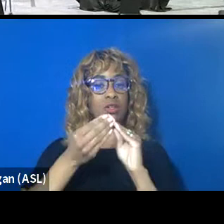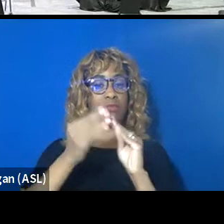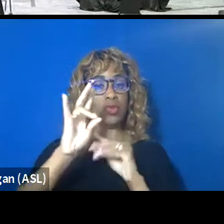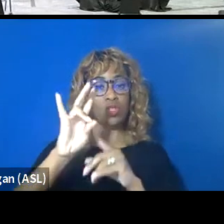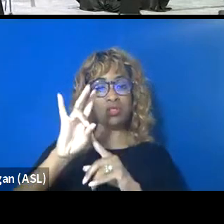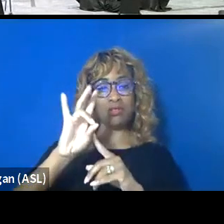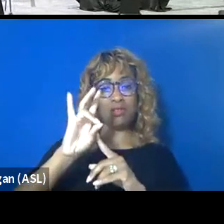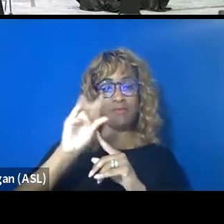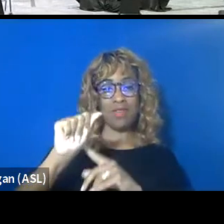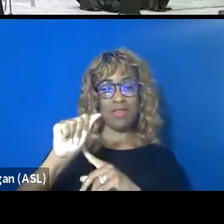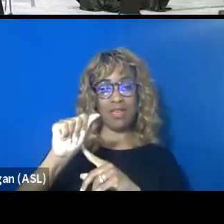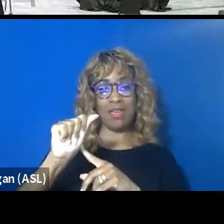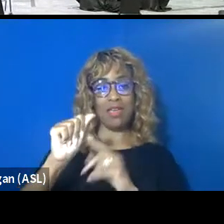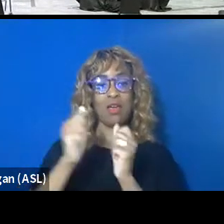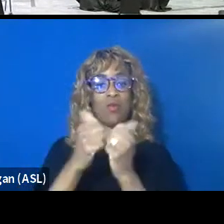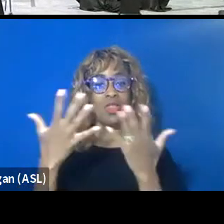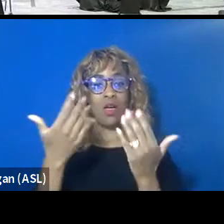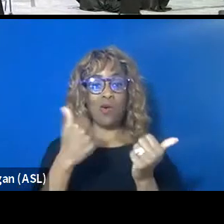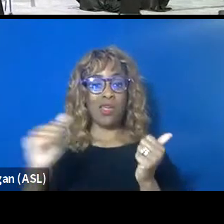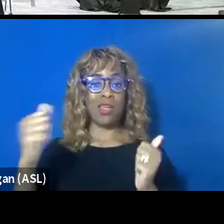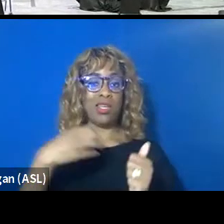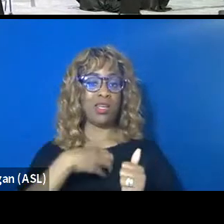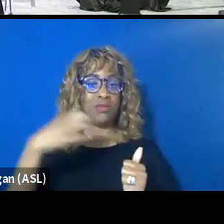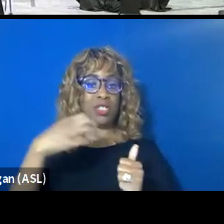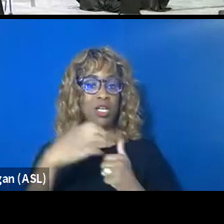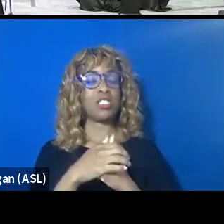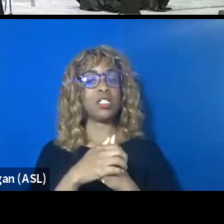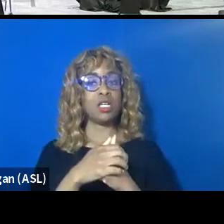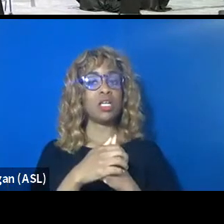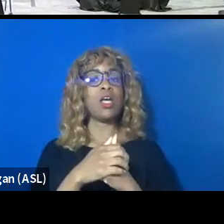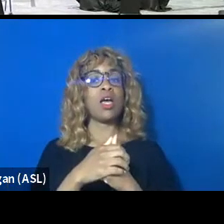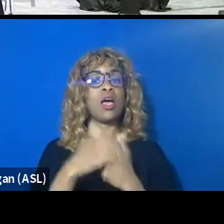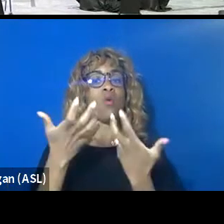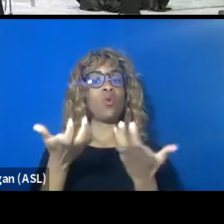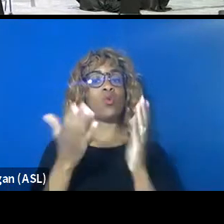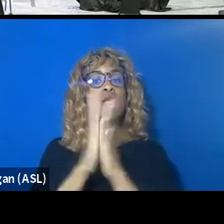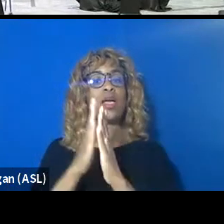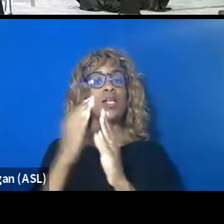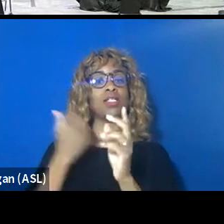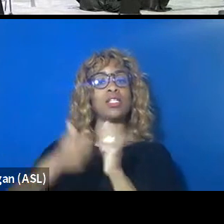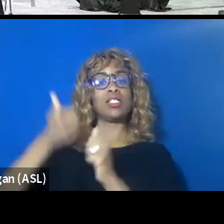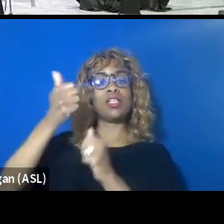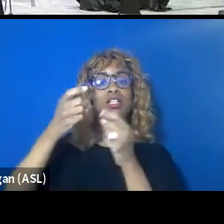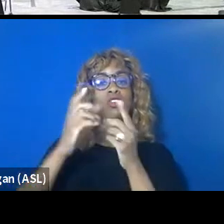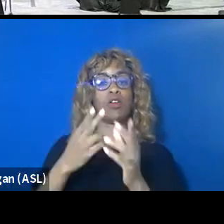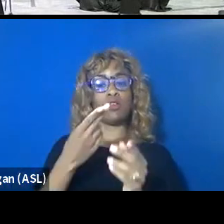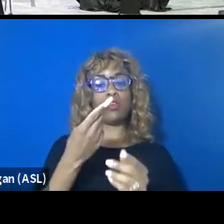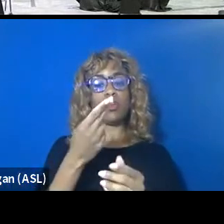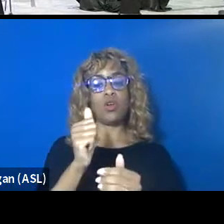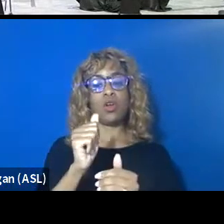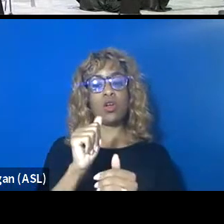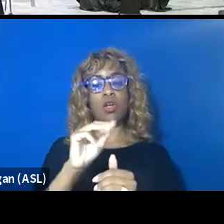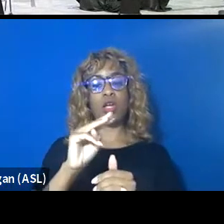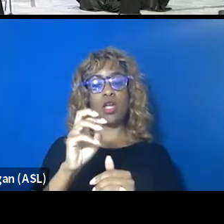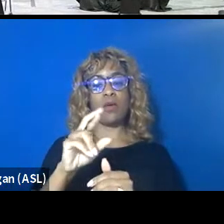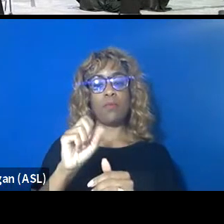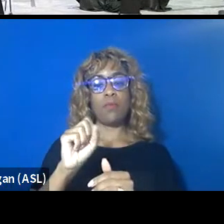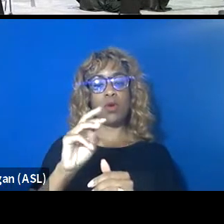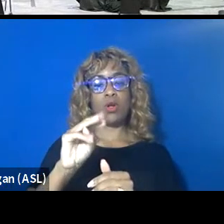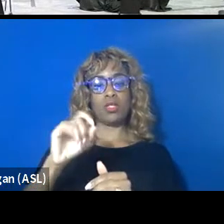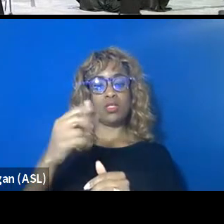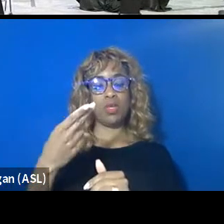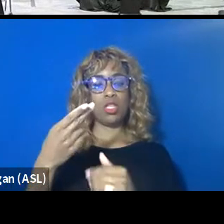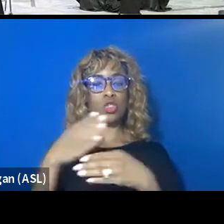7A. Without objection, I would like to ask Executive Director Hammersmith to share about the